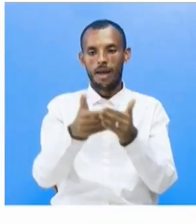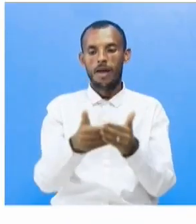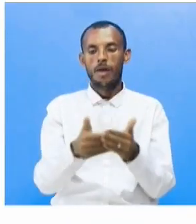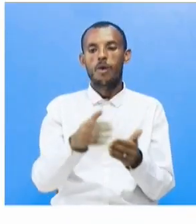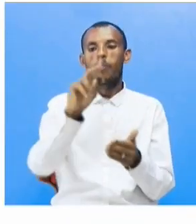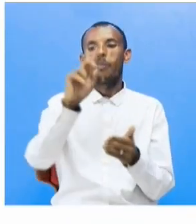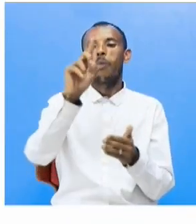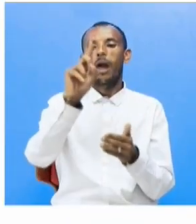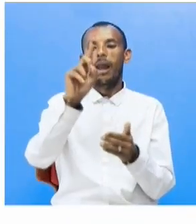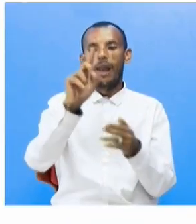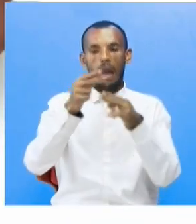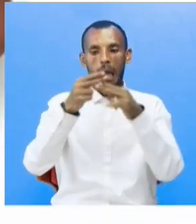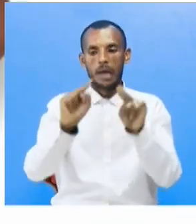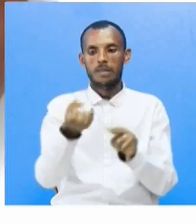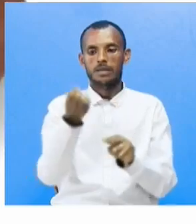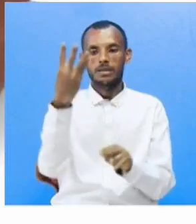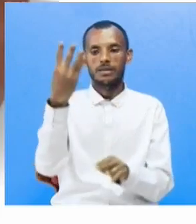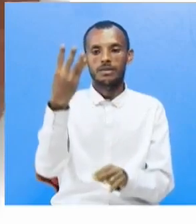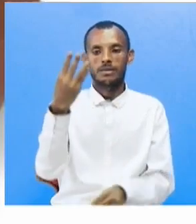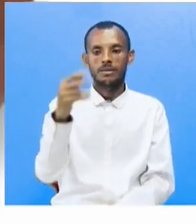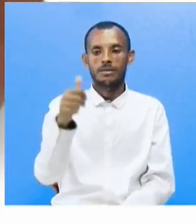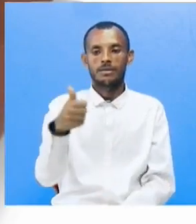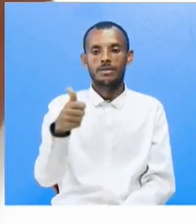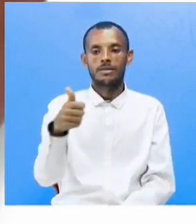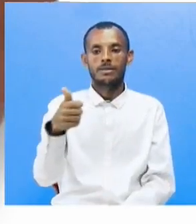egg costs